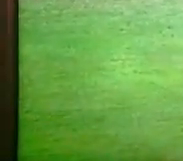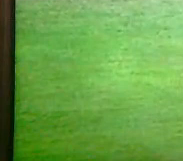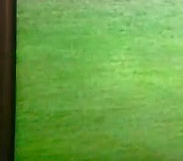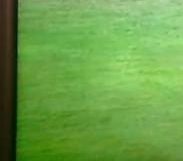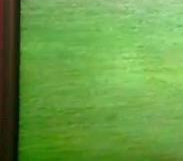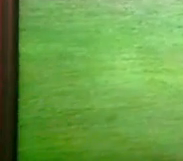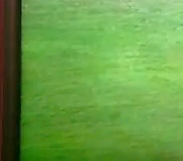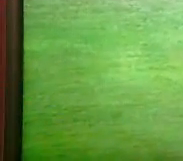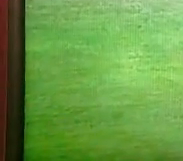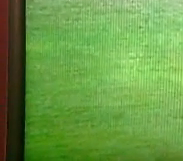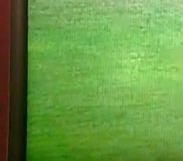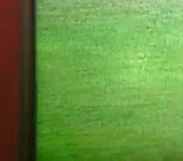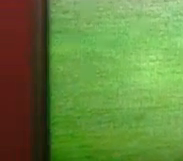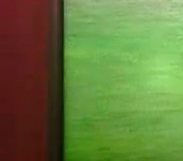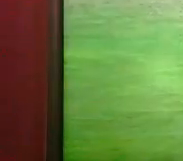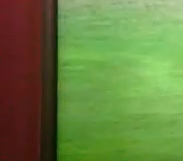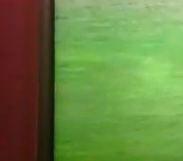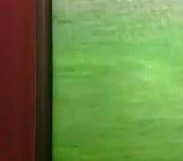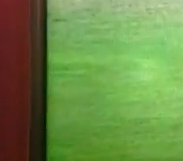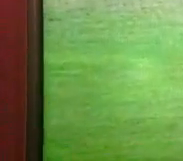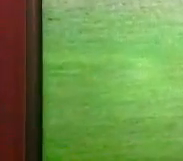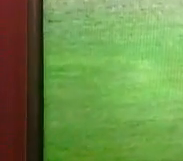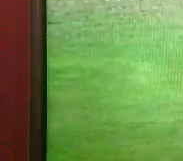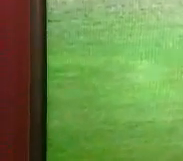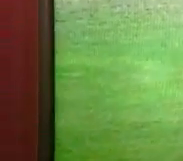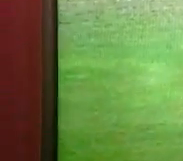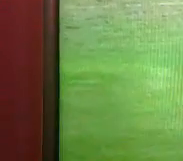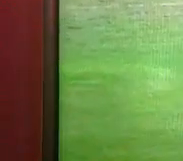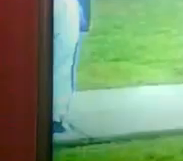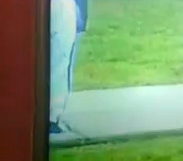handspring in pairs. That's what we are watching now.